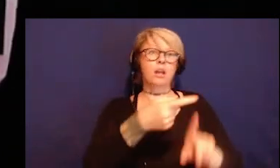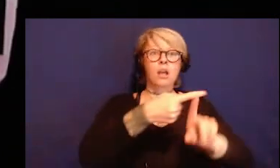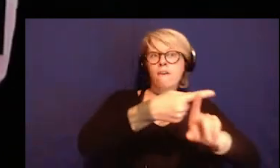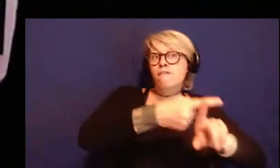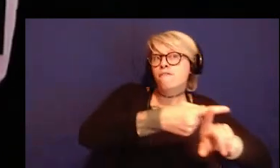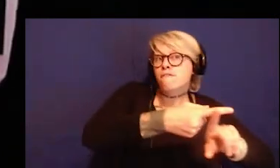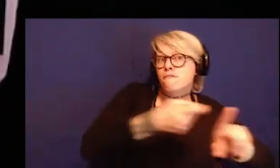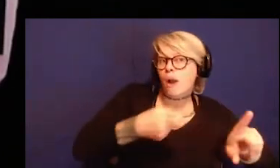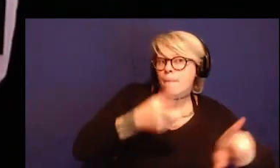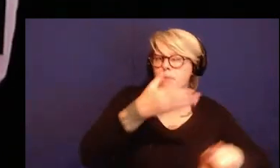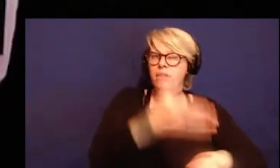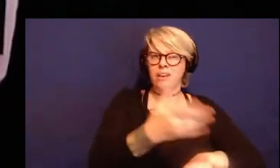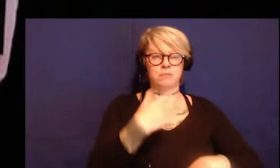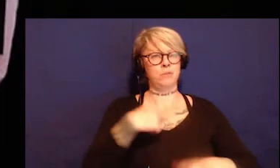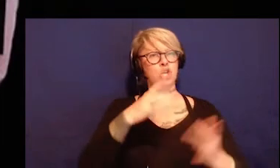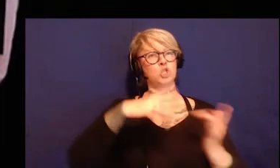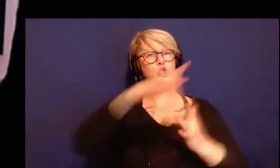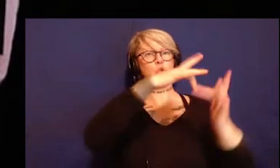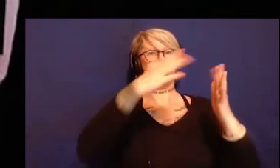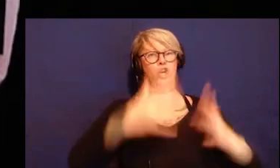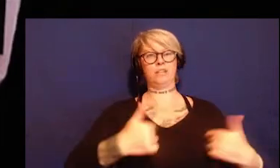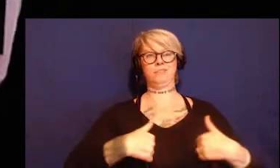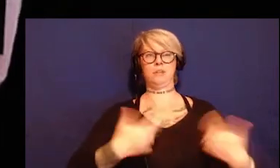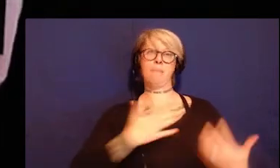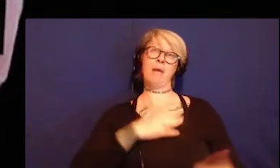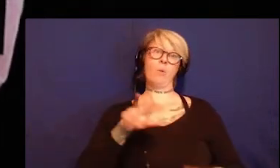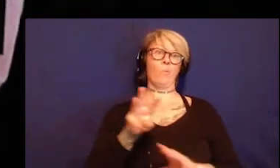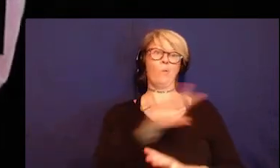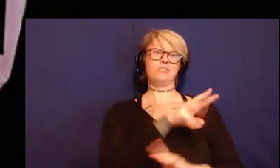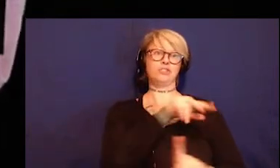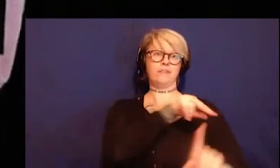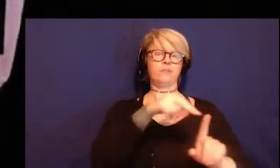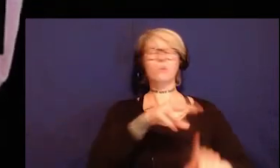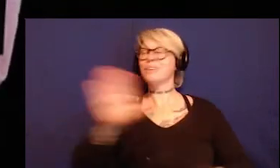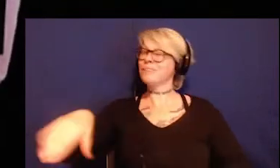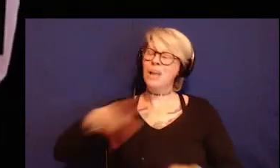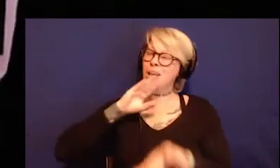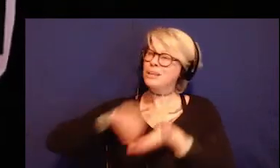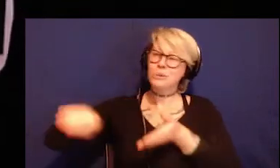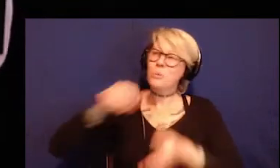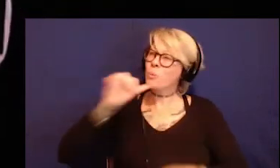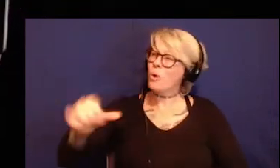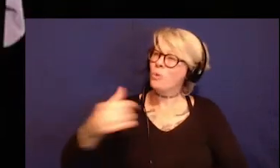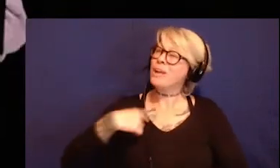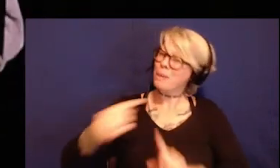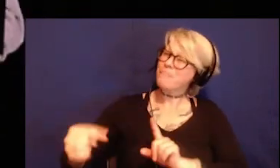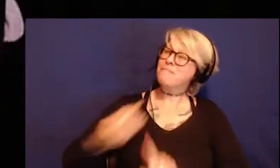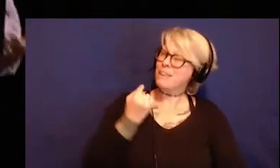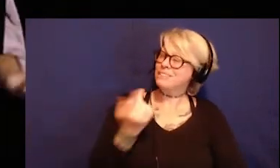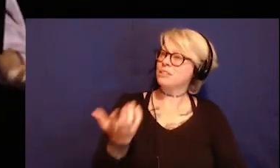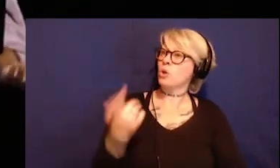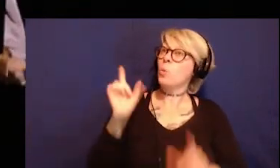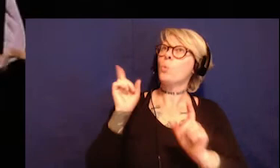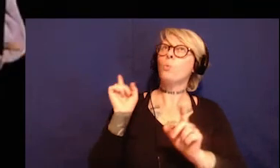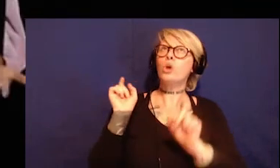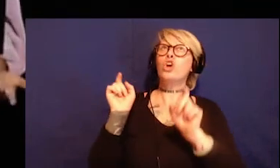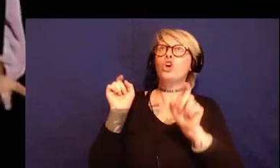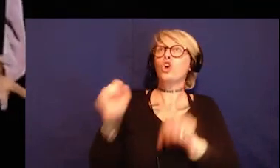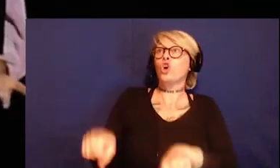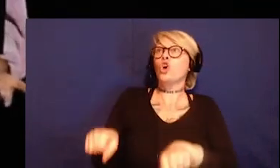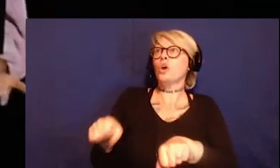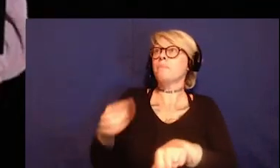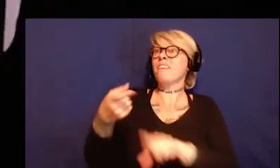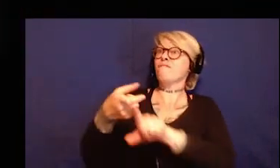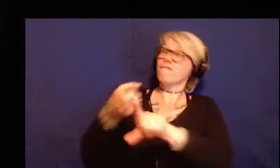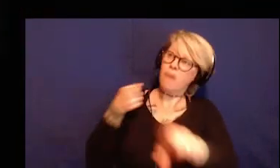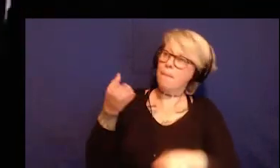than tourists, so excuse my Western views. I won't. It's still offensive. And we could be from there if we